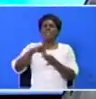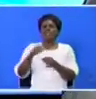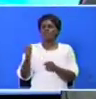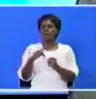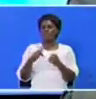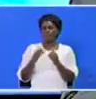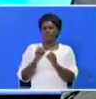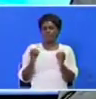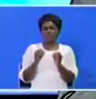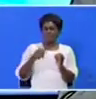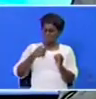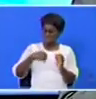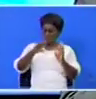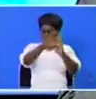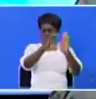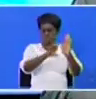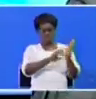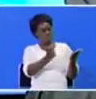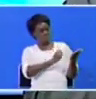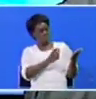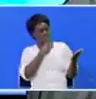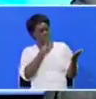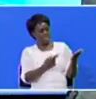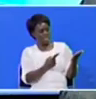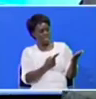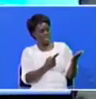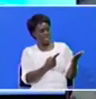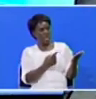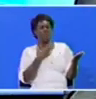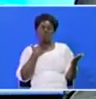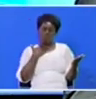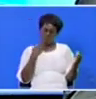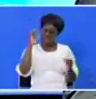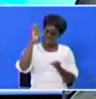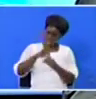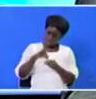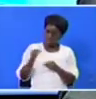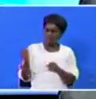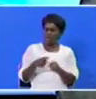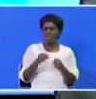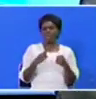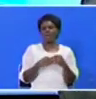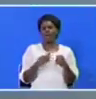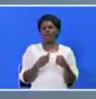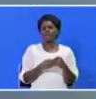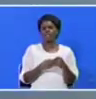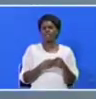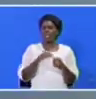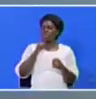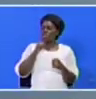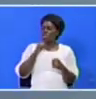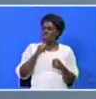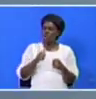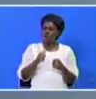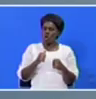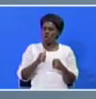August. I wrote the constitution, and I can tell you that we want the elections on August. And it is not that it is cast